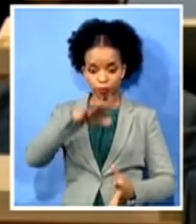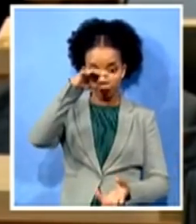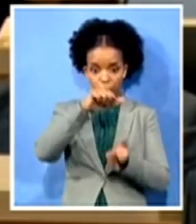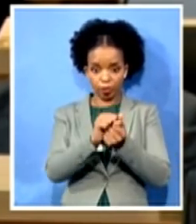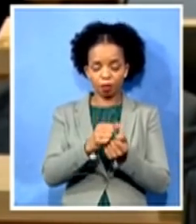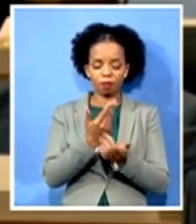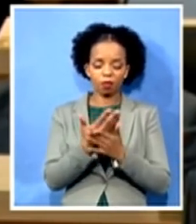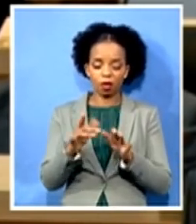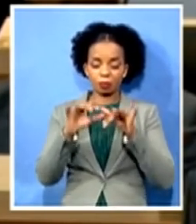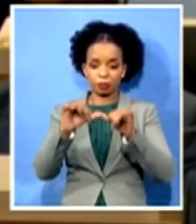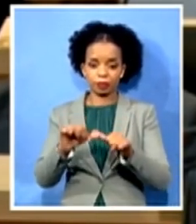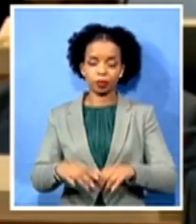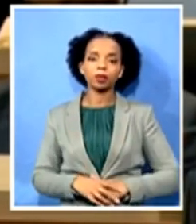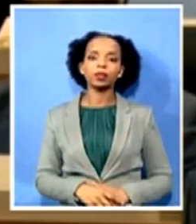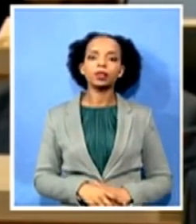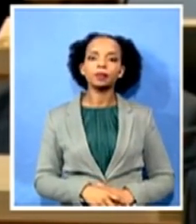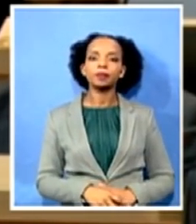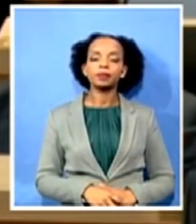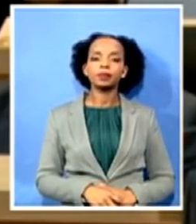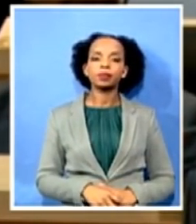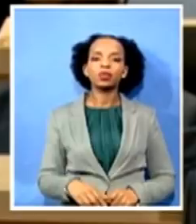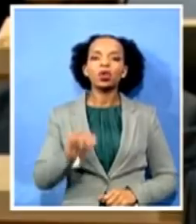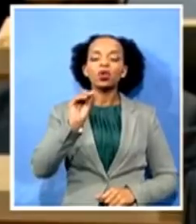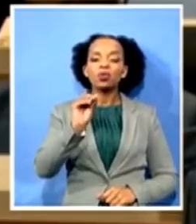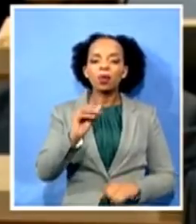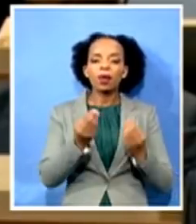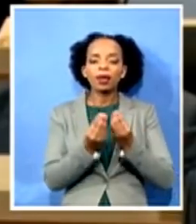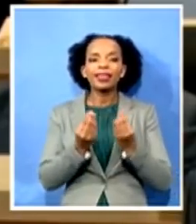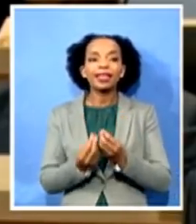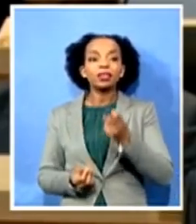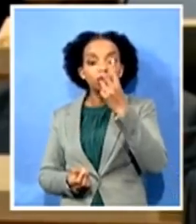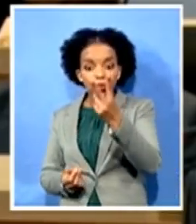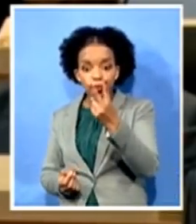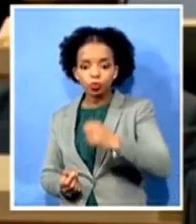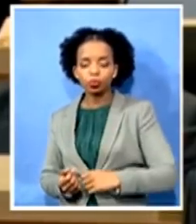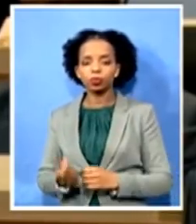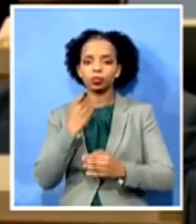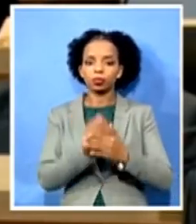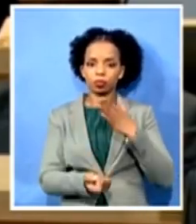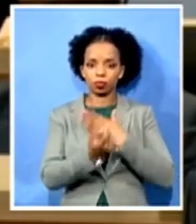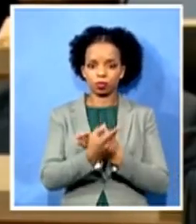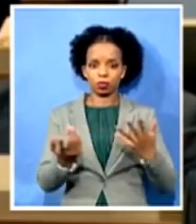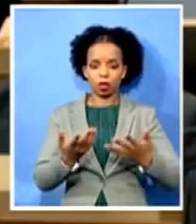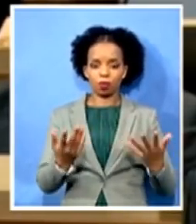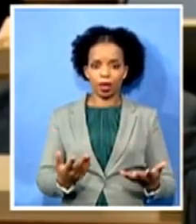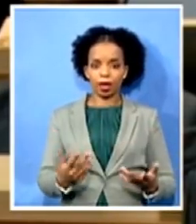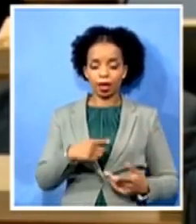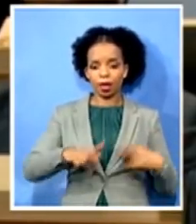things occurring in the procurement process in the Free State in